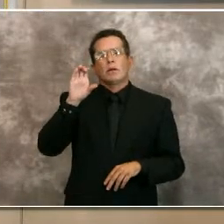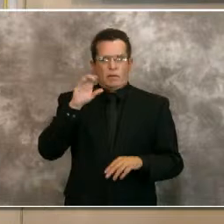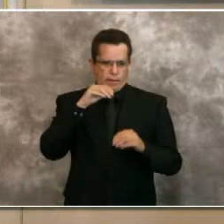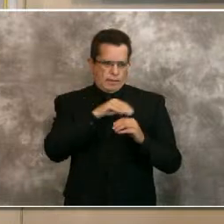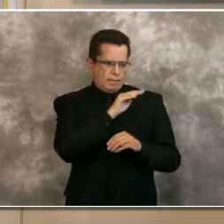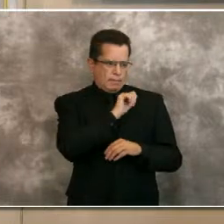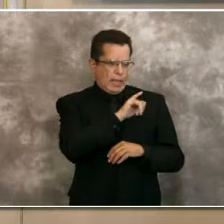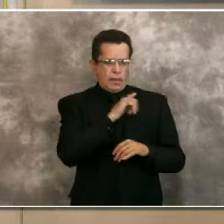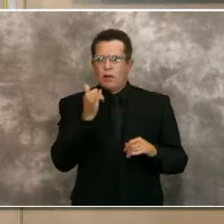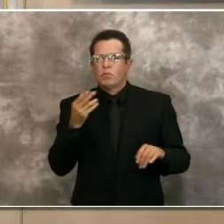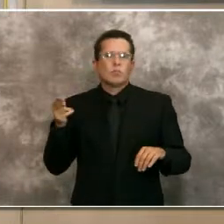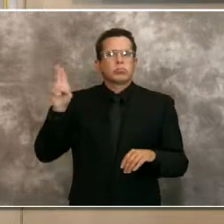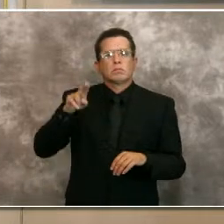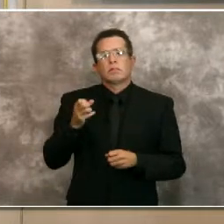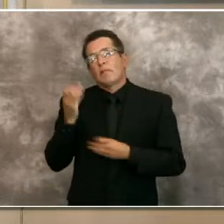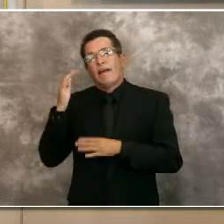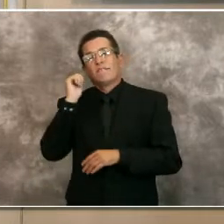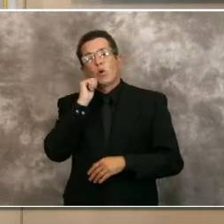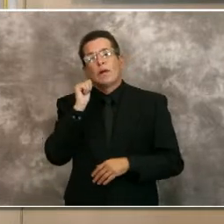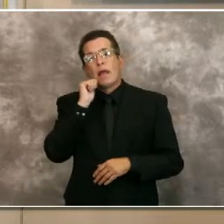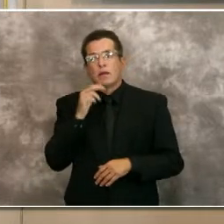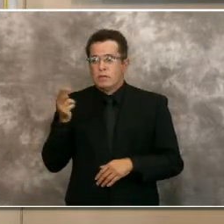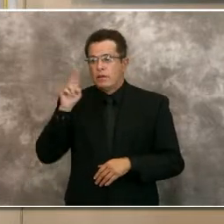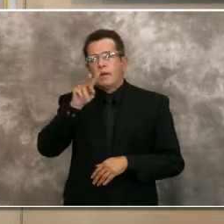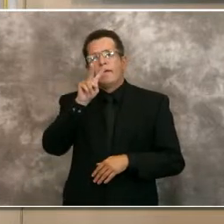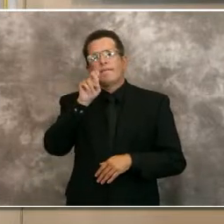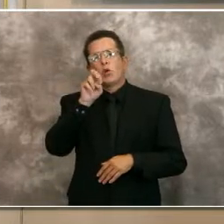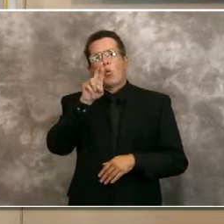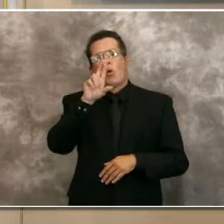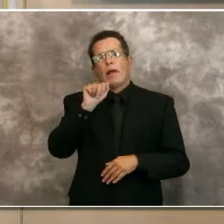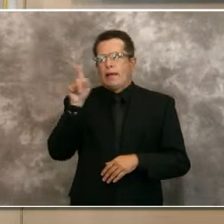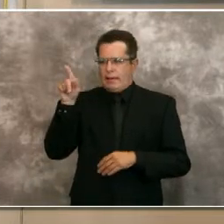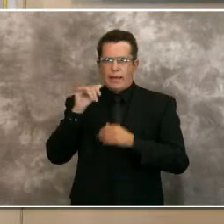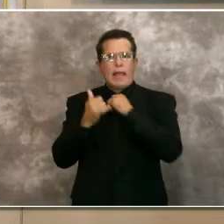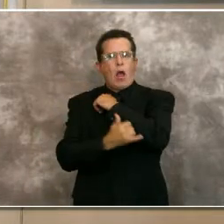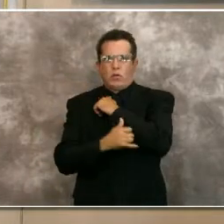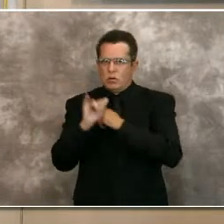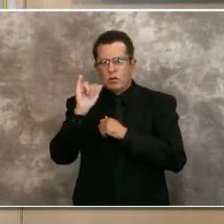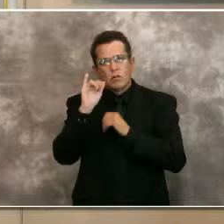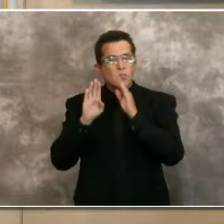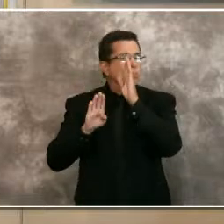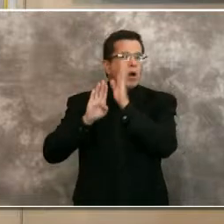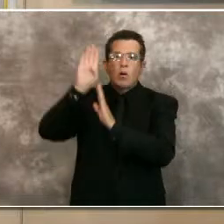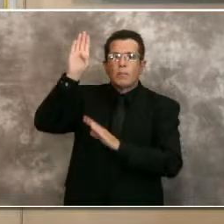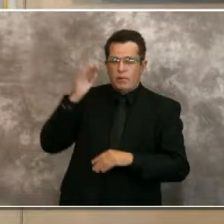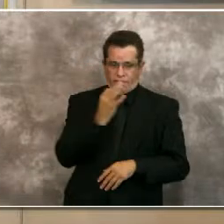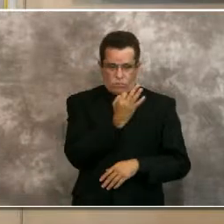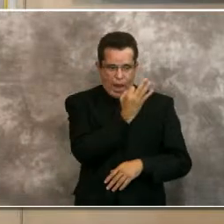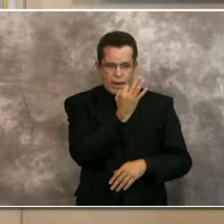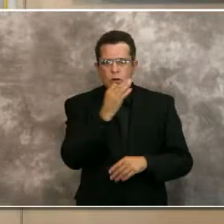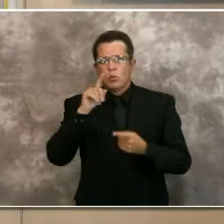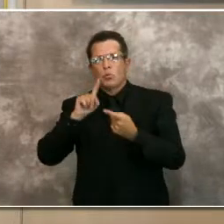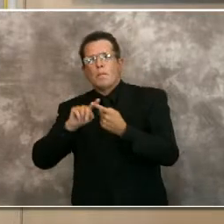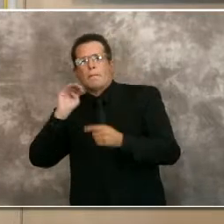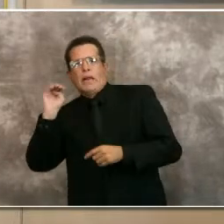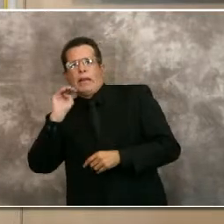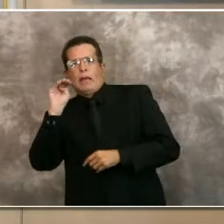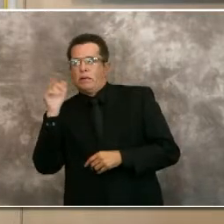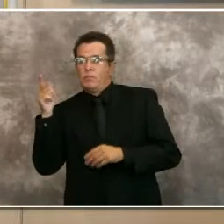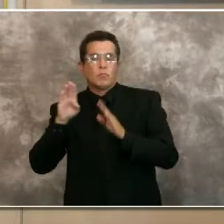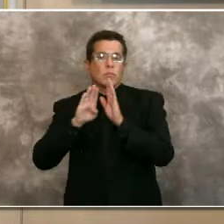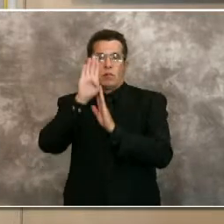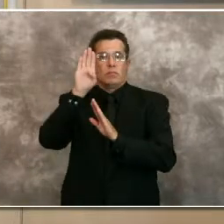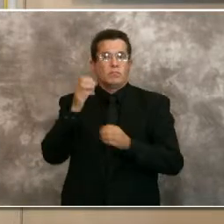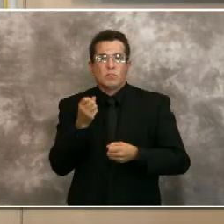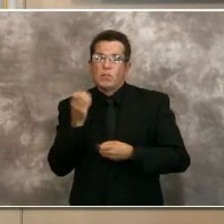in May. Ventura County saw a doubling of their COVID hospitalizations from Friday until Monday. And while we